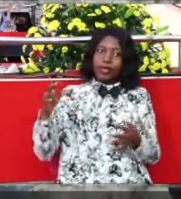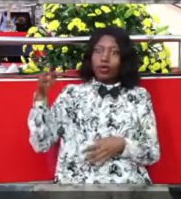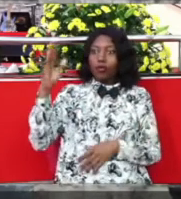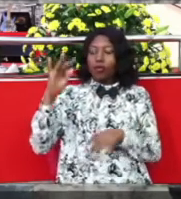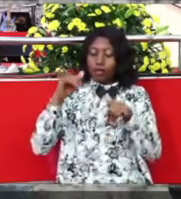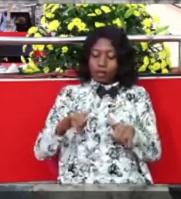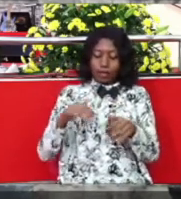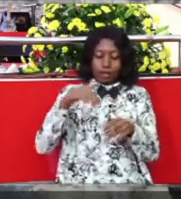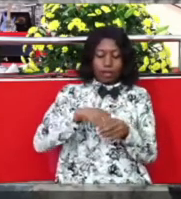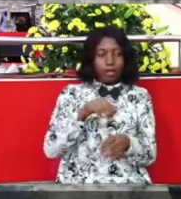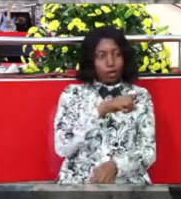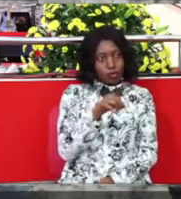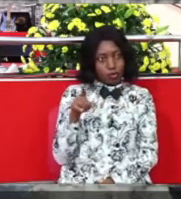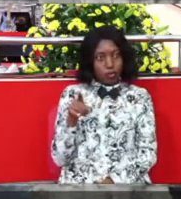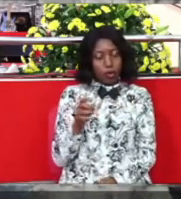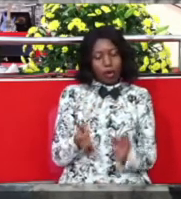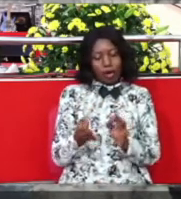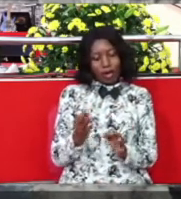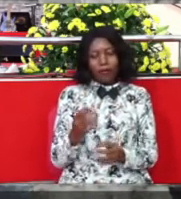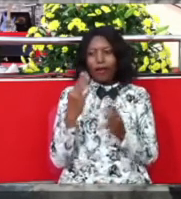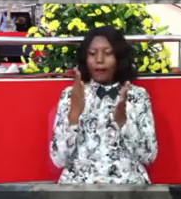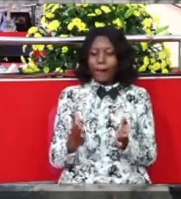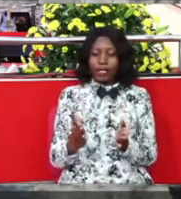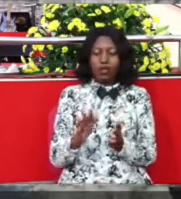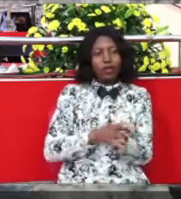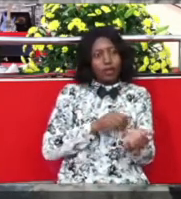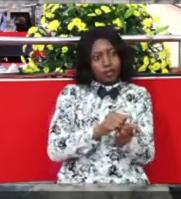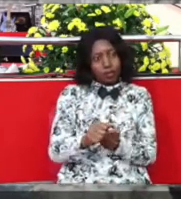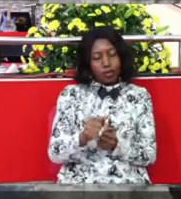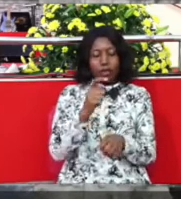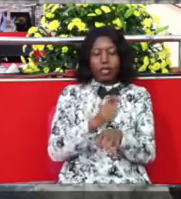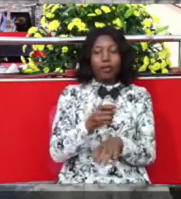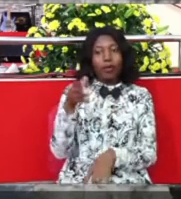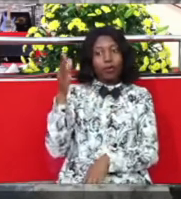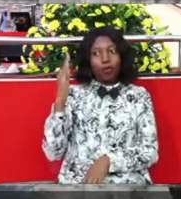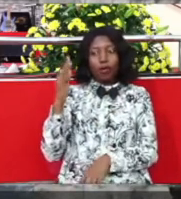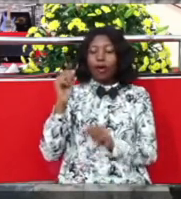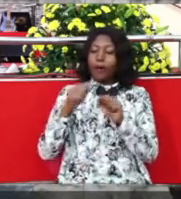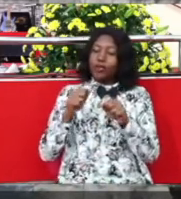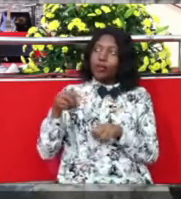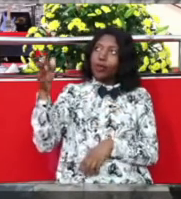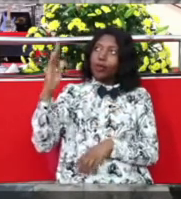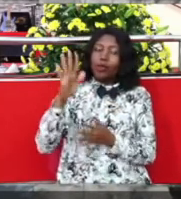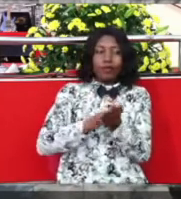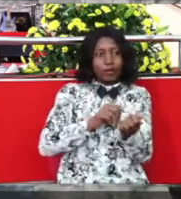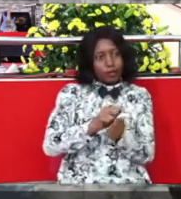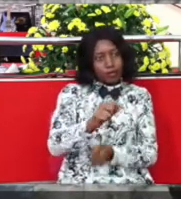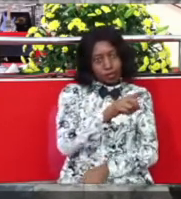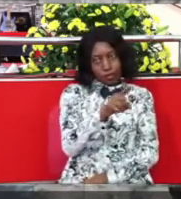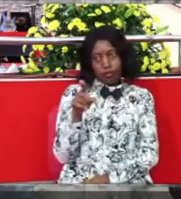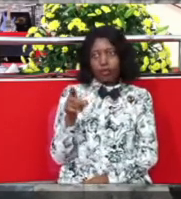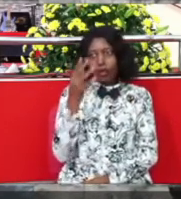Mm-hmm. If anyone defiles the temple of God, he will destroy him. For the temple of God is holy,